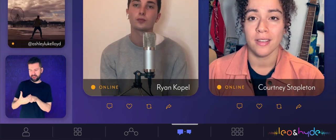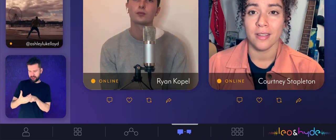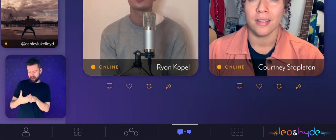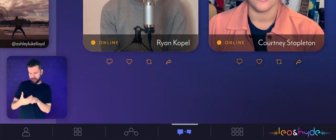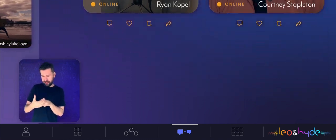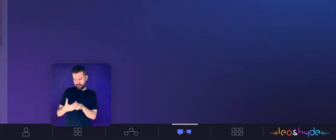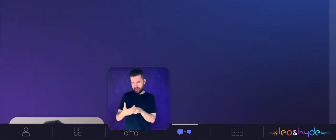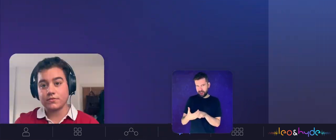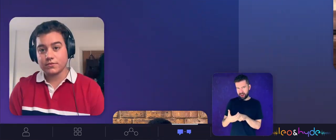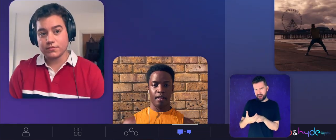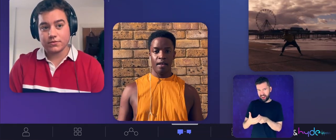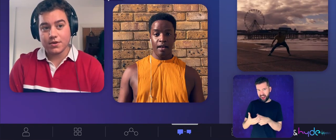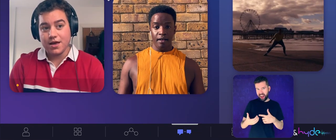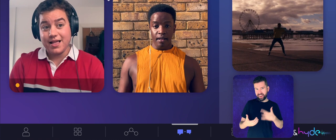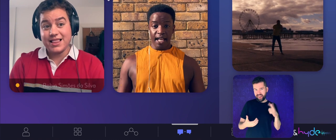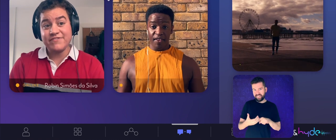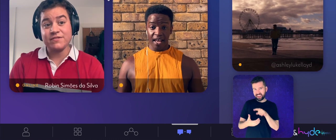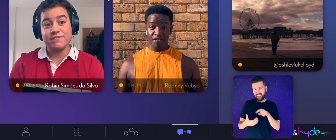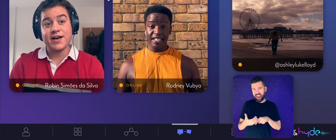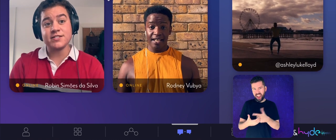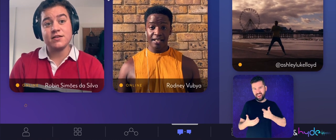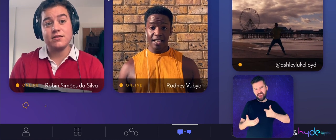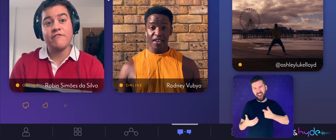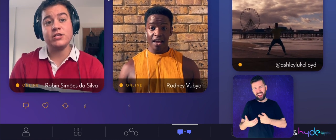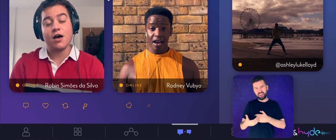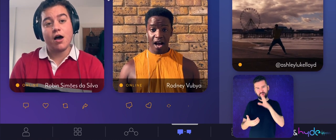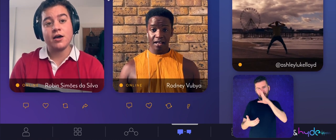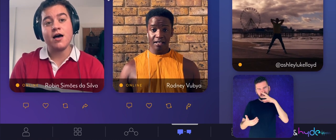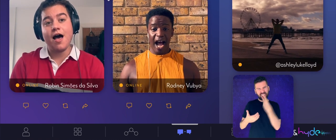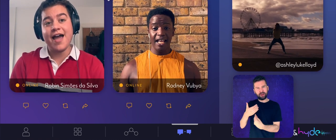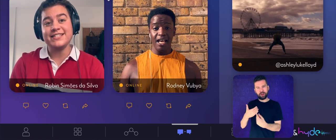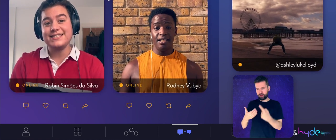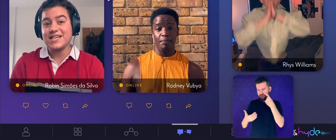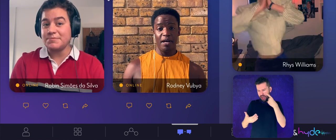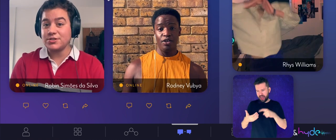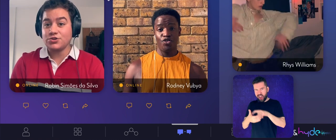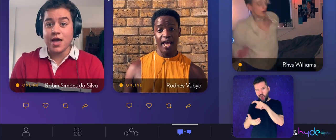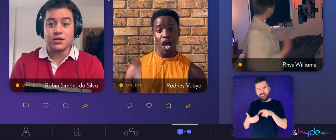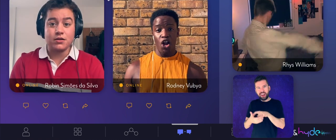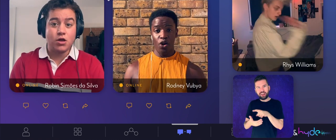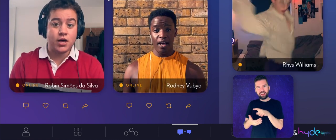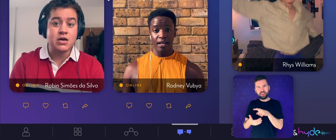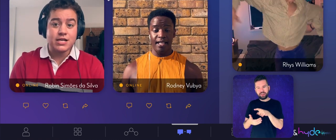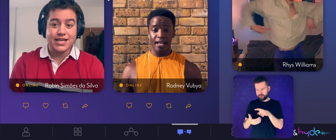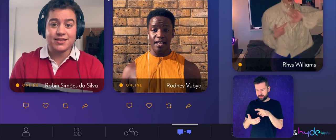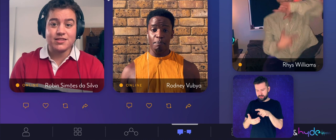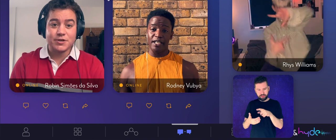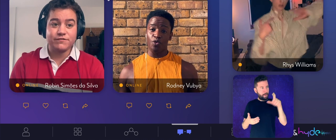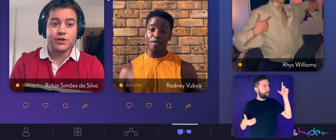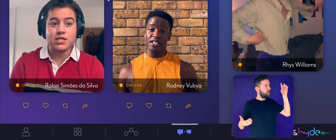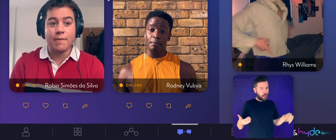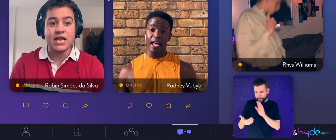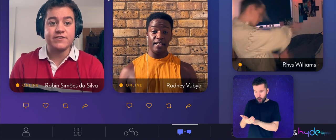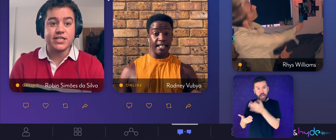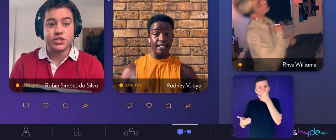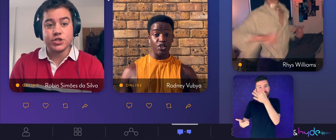up, calm your phone. Living faster, loving harder, hiding deeper, trying longer. Take another picture